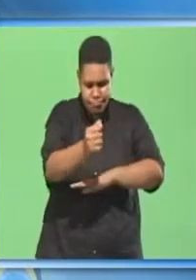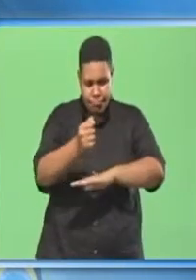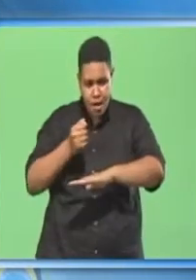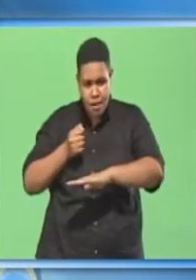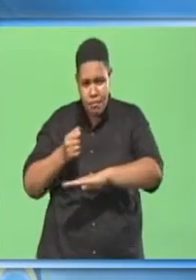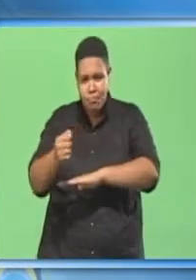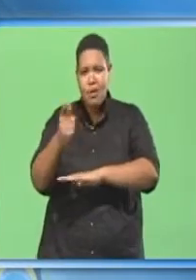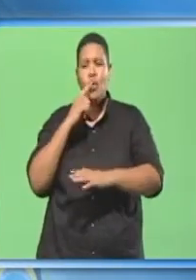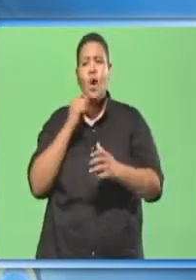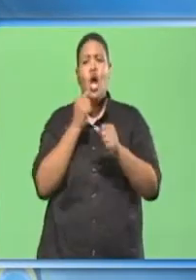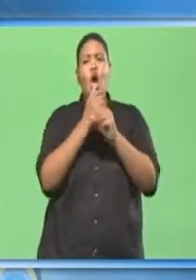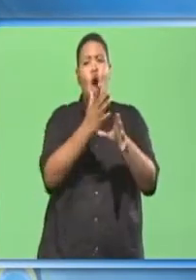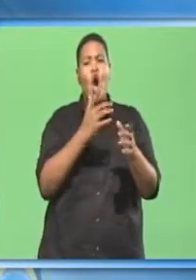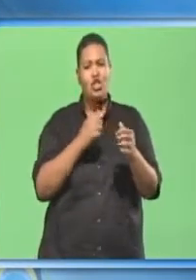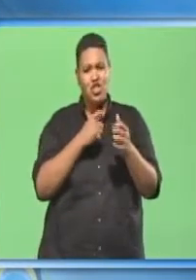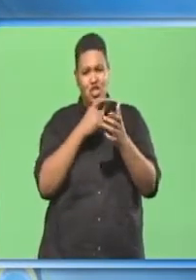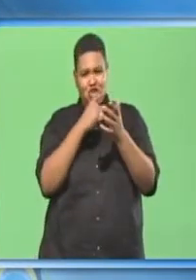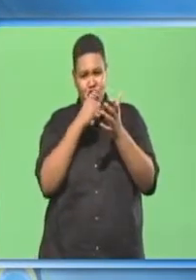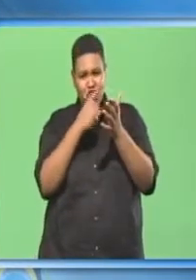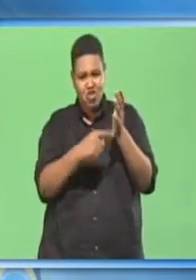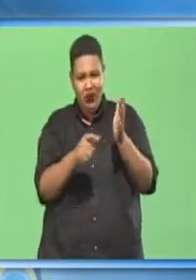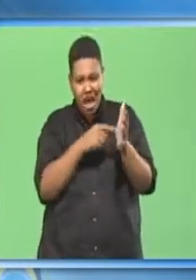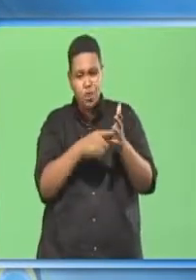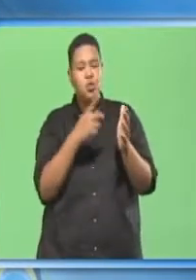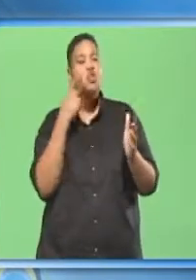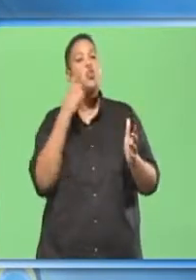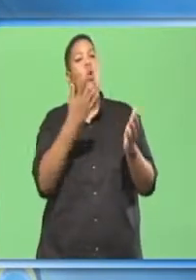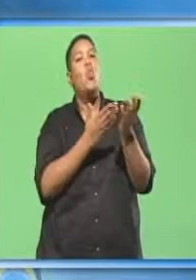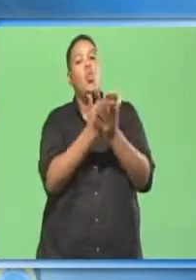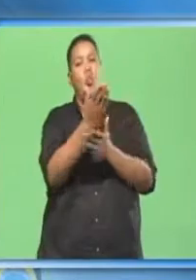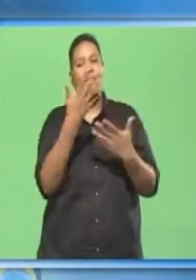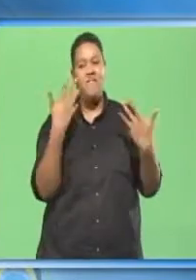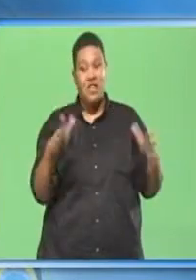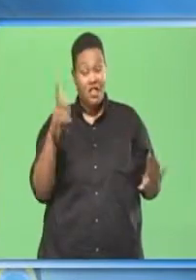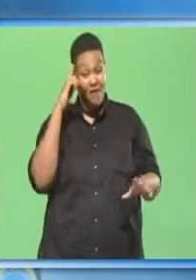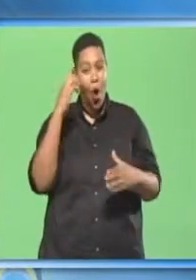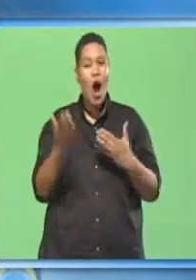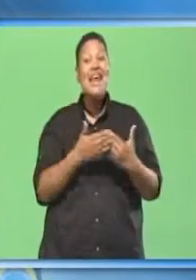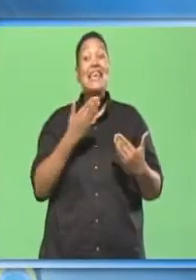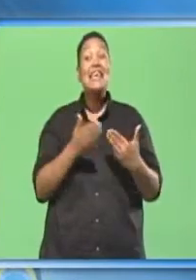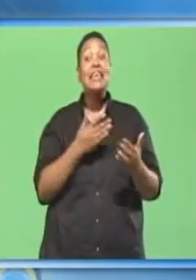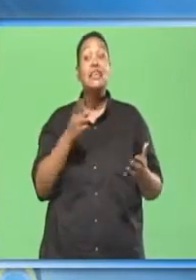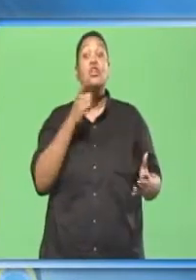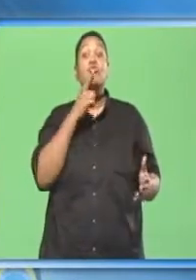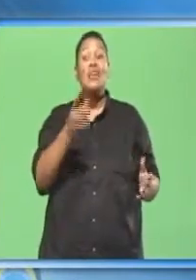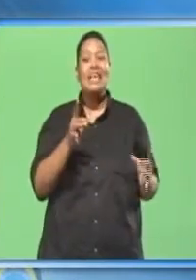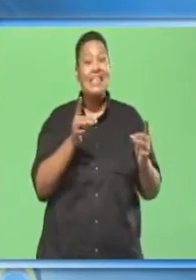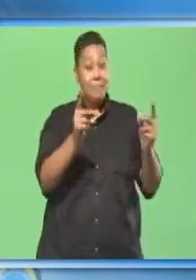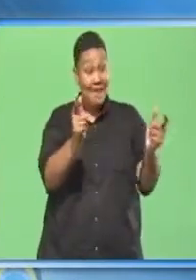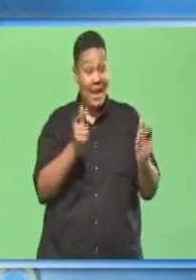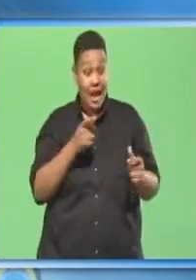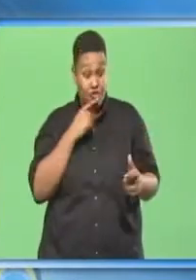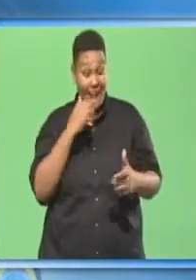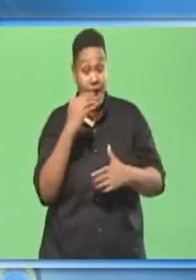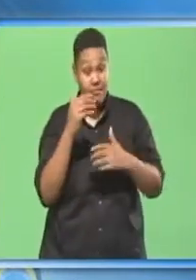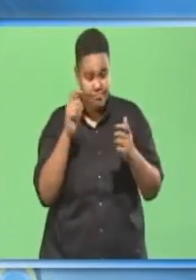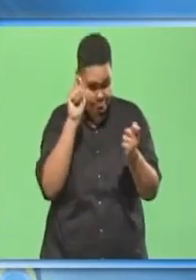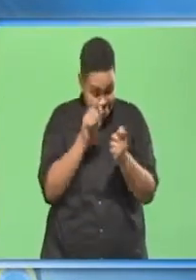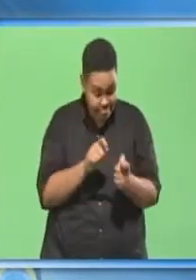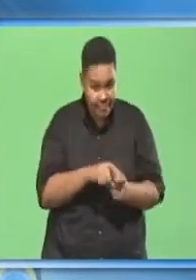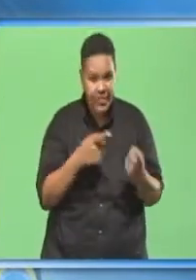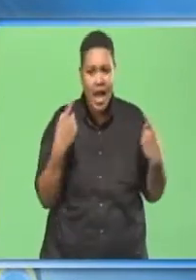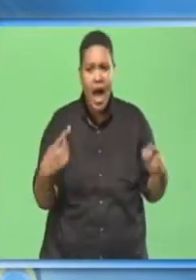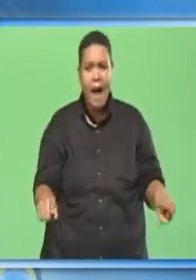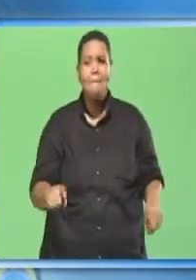cause scratches that will show through the finish. For ease, efficiency, speed, and accuracy, a